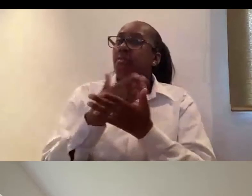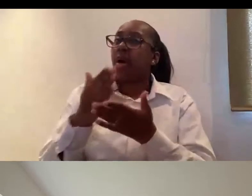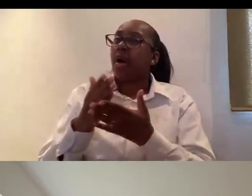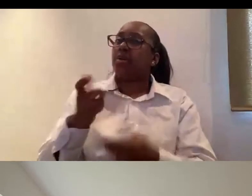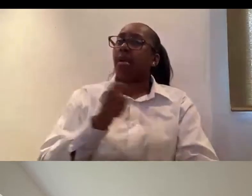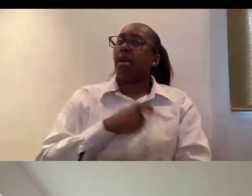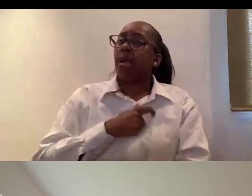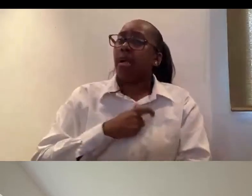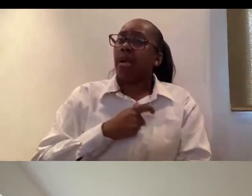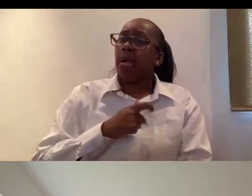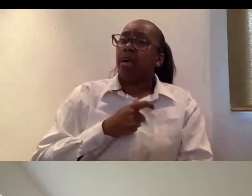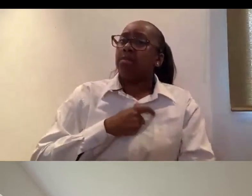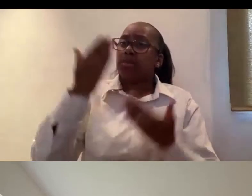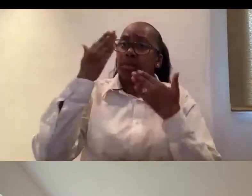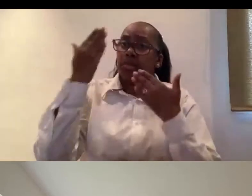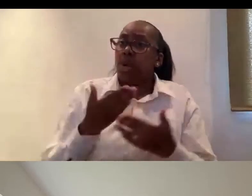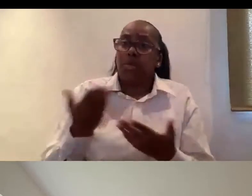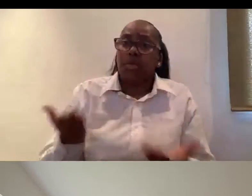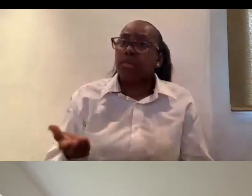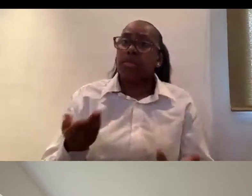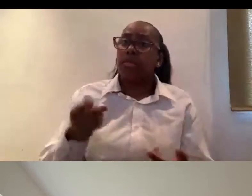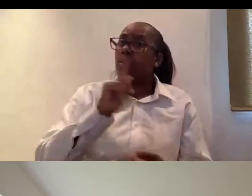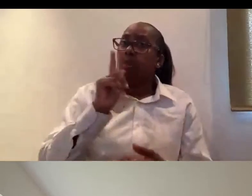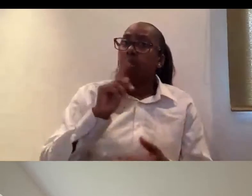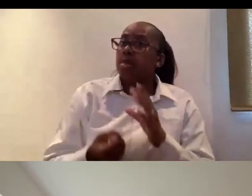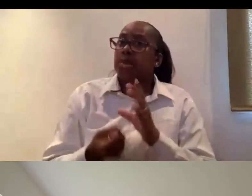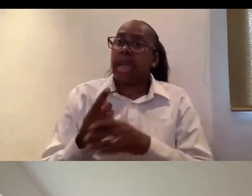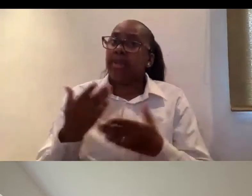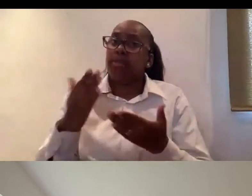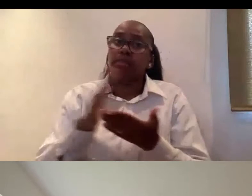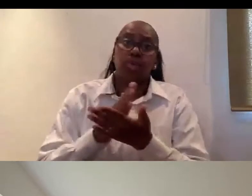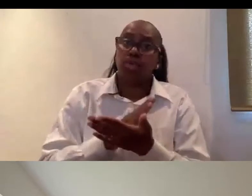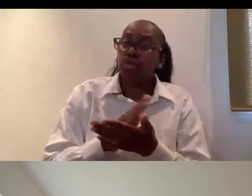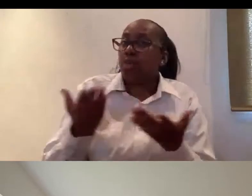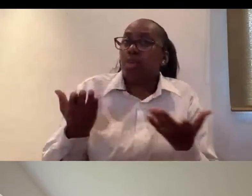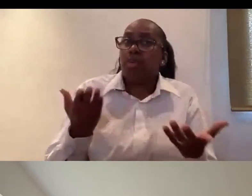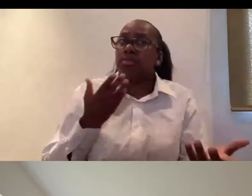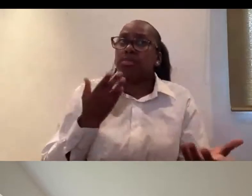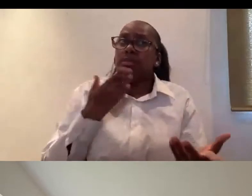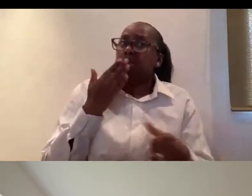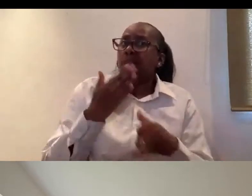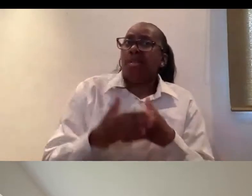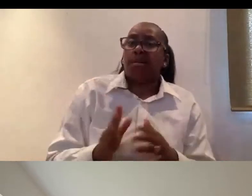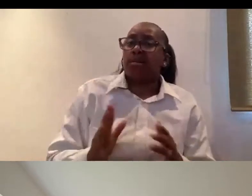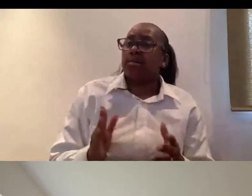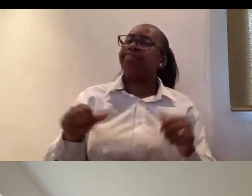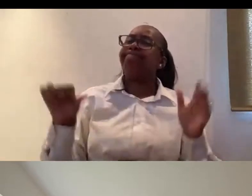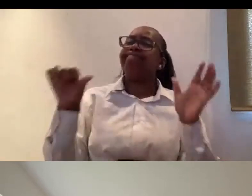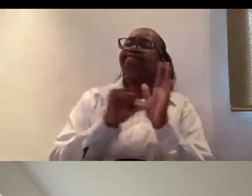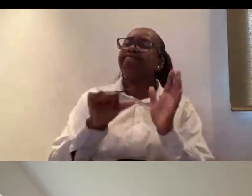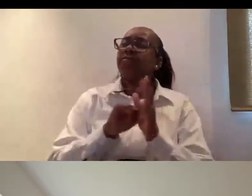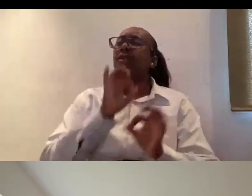well, nobody really actually quite knows what's going on, and we're not sure how long it's going to last. And it's difficult when there are these